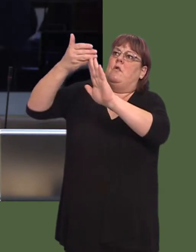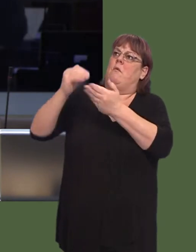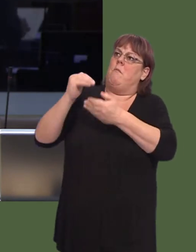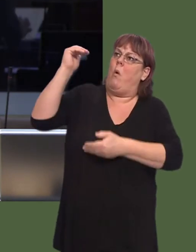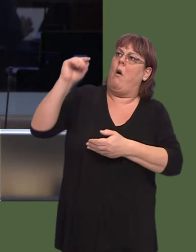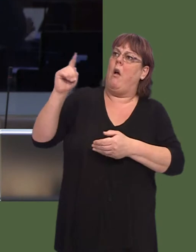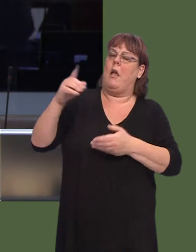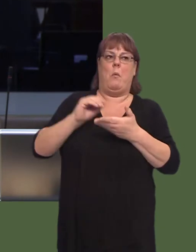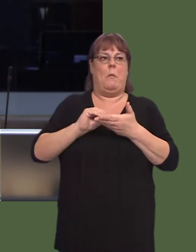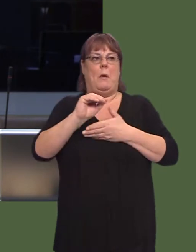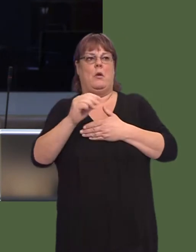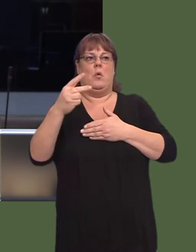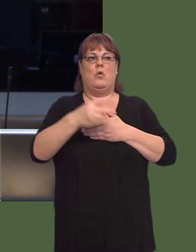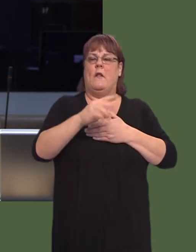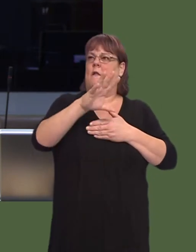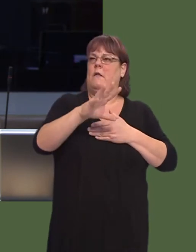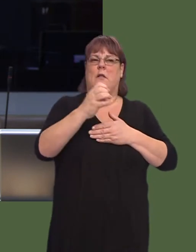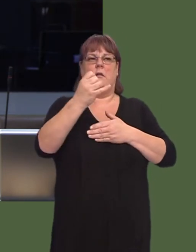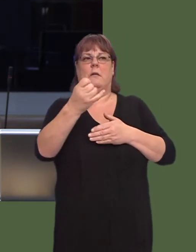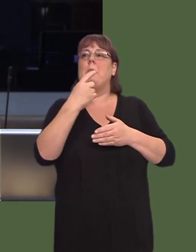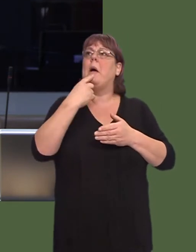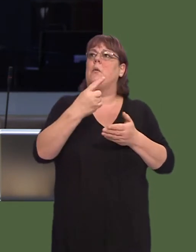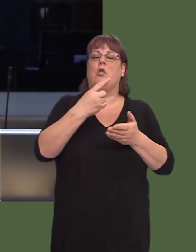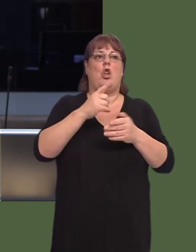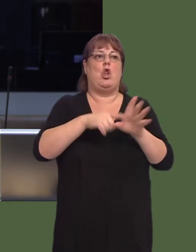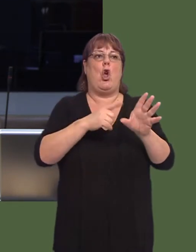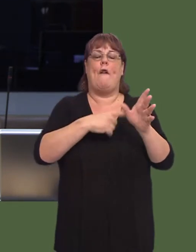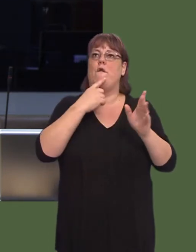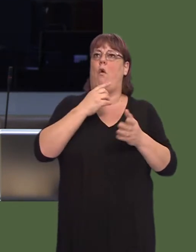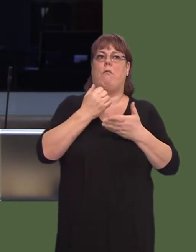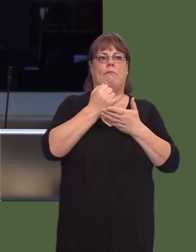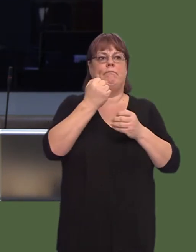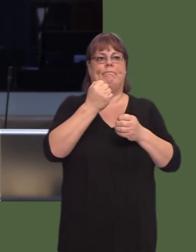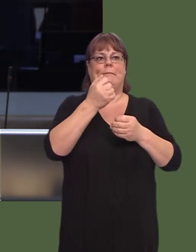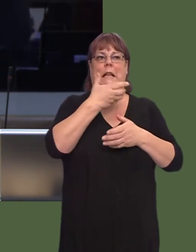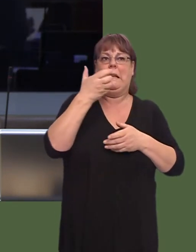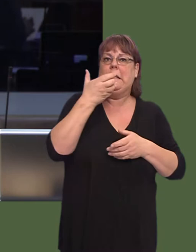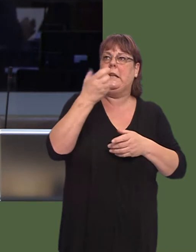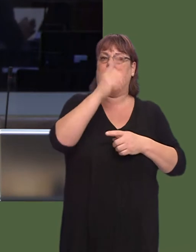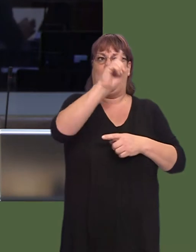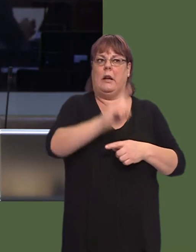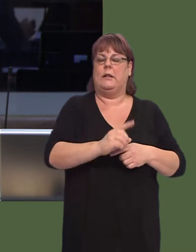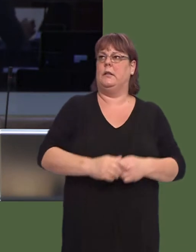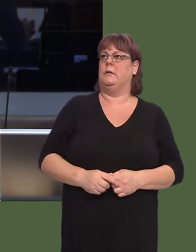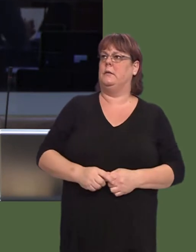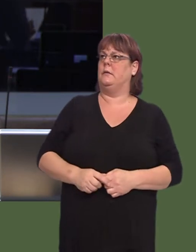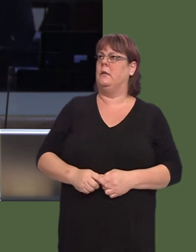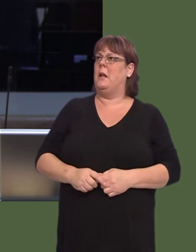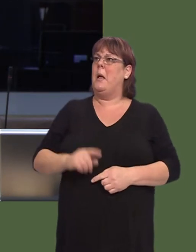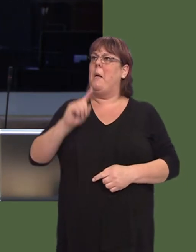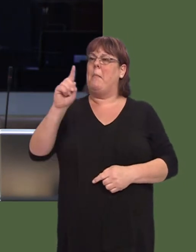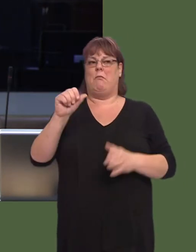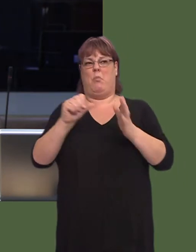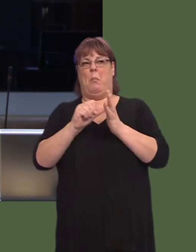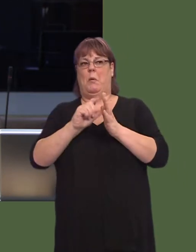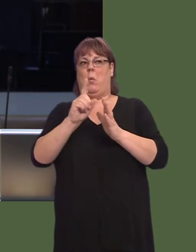spends £562 a year on heating and lighting. What it didn't say was that this is overwhelmingly due to the